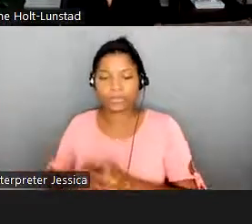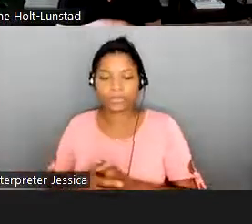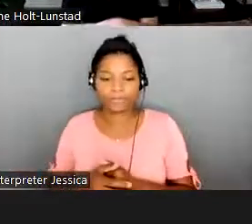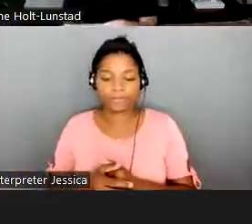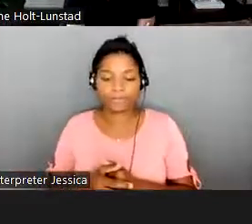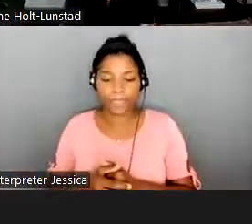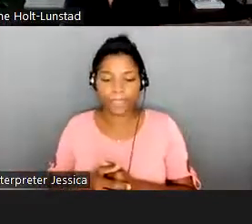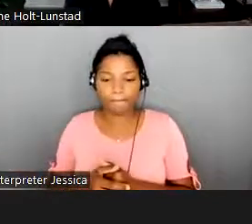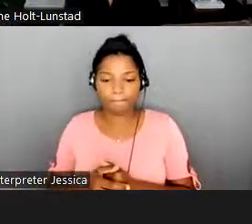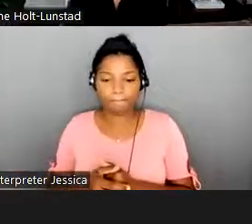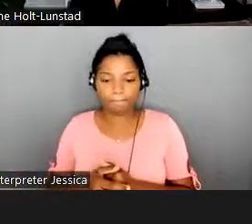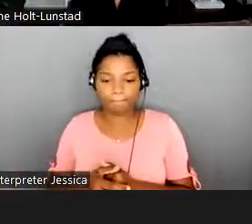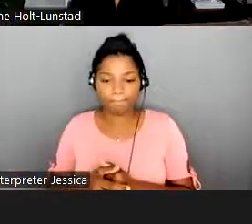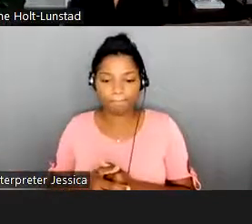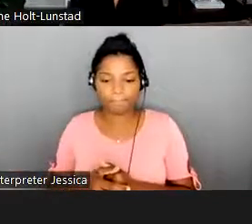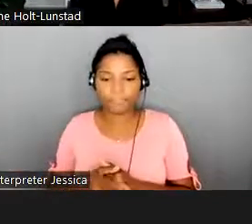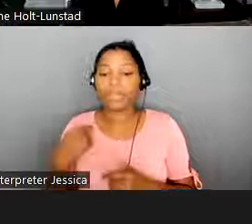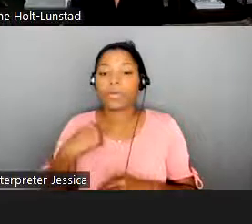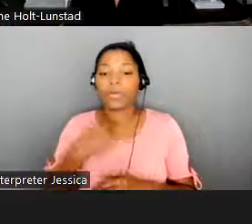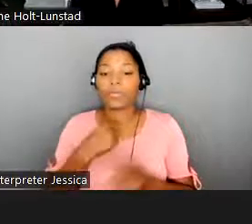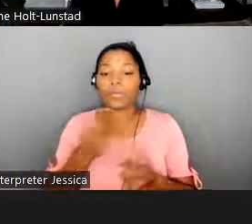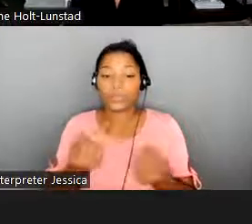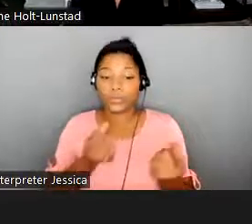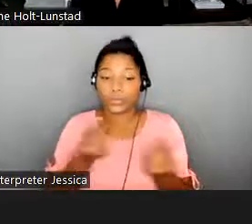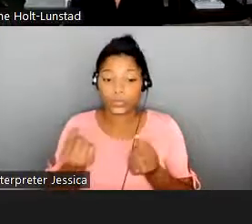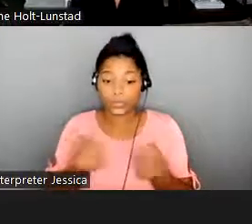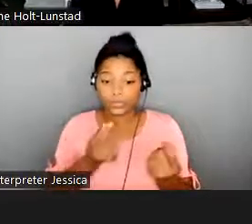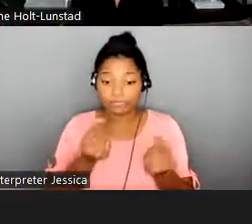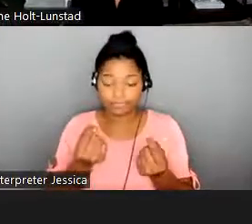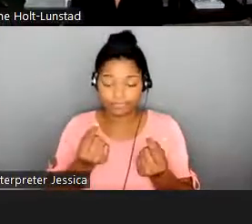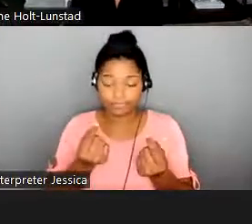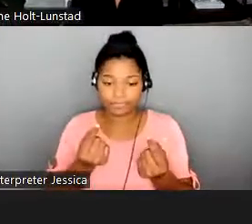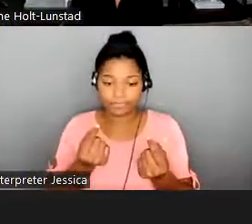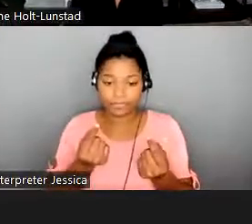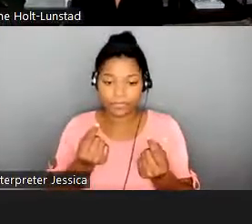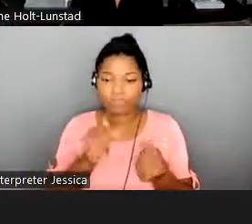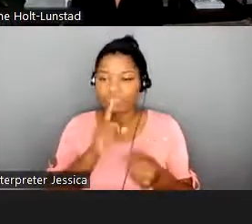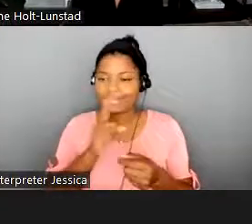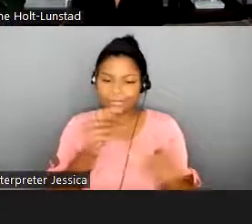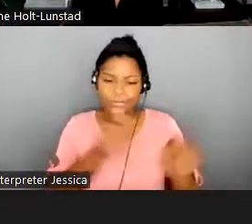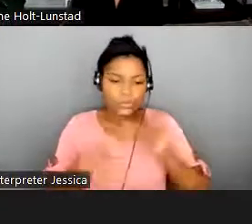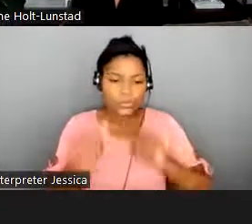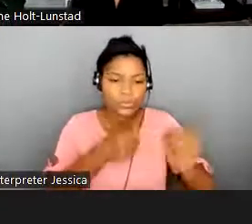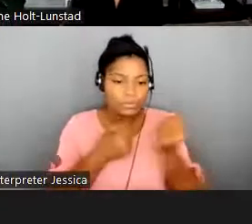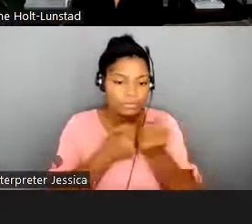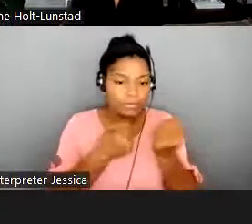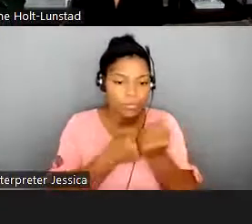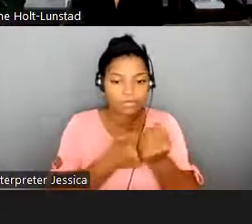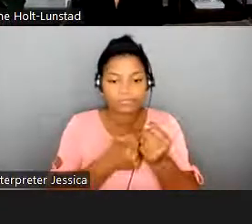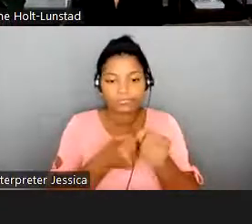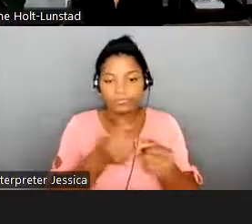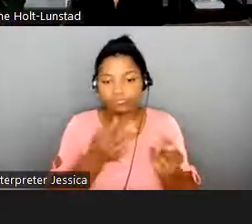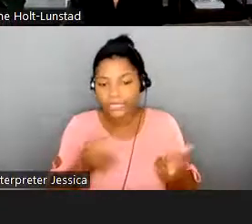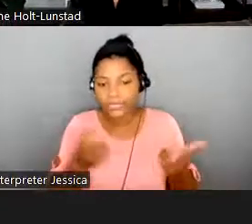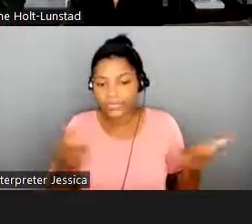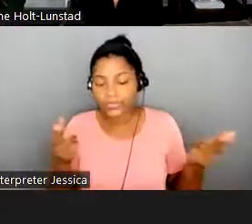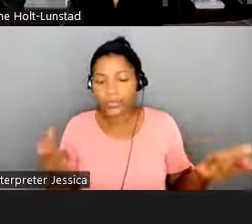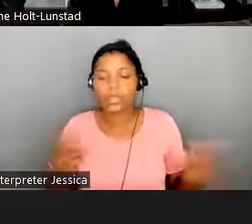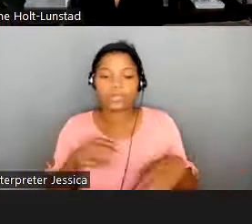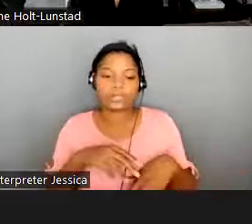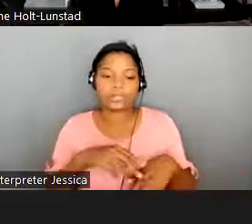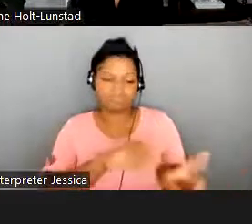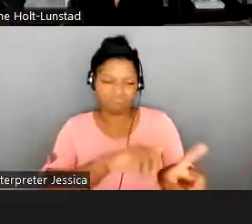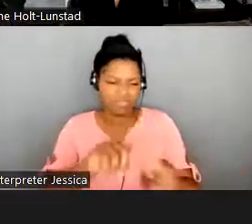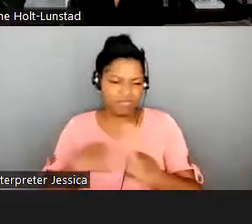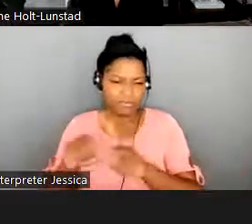And so what we did was, based on social support research and theory,